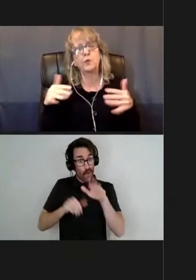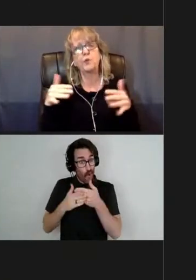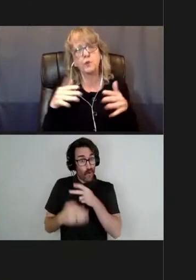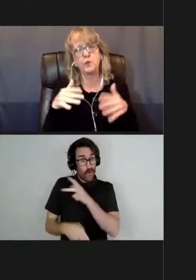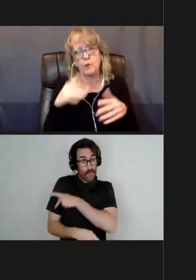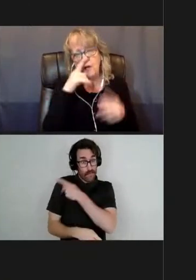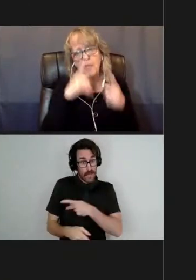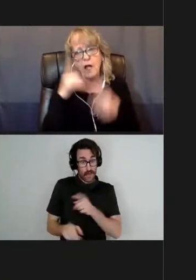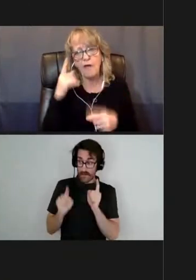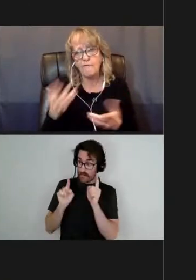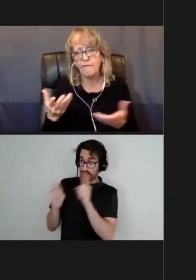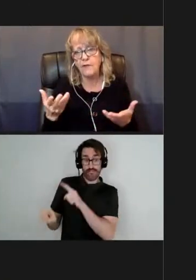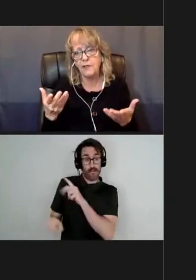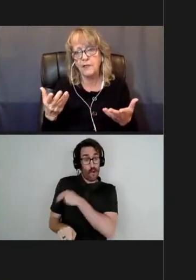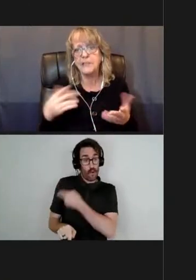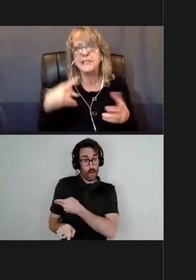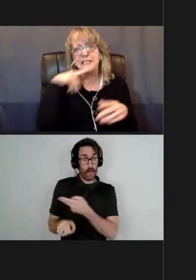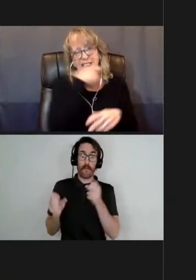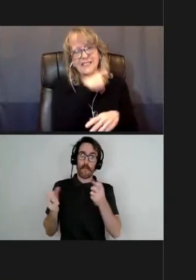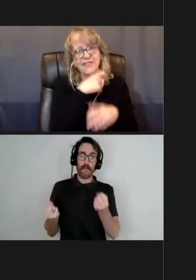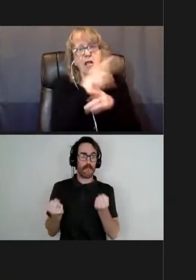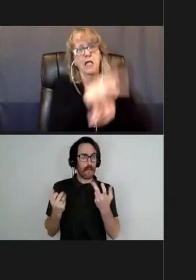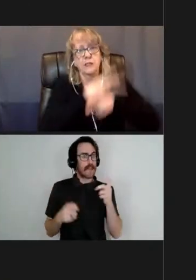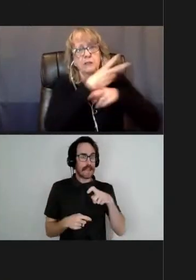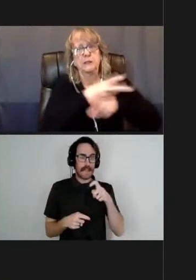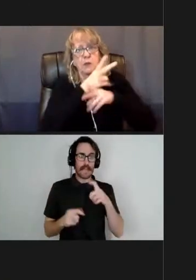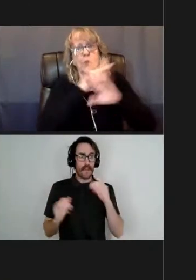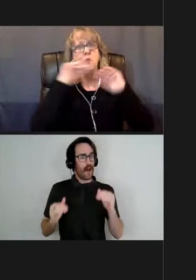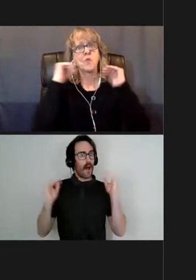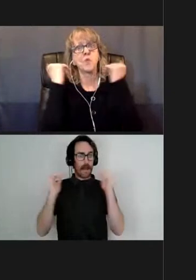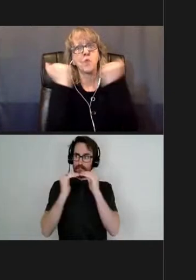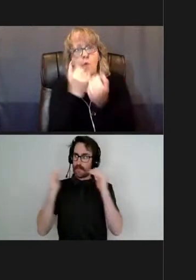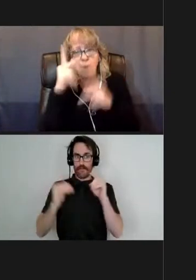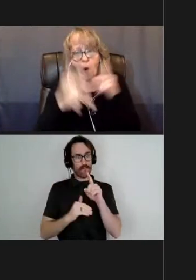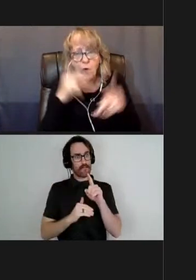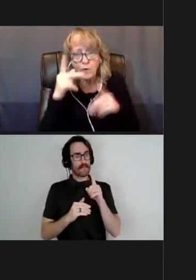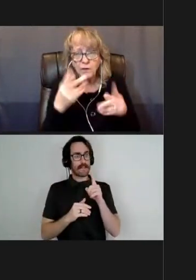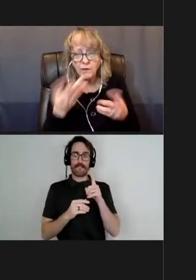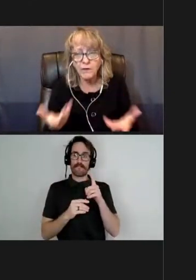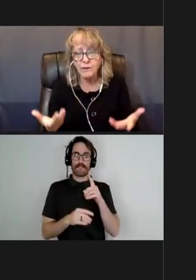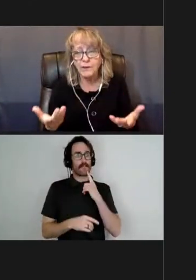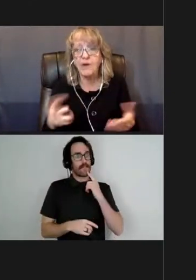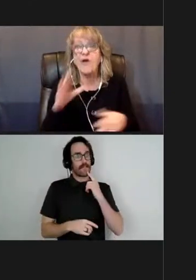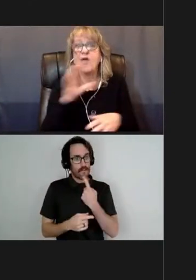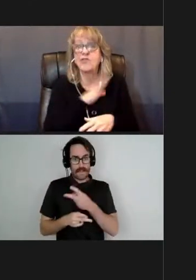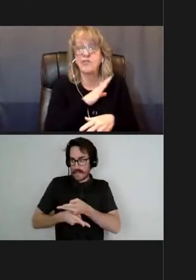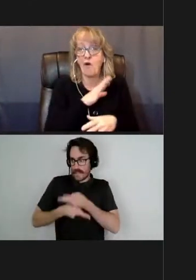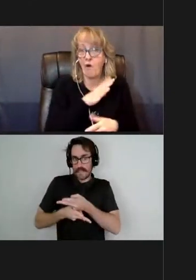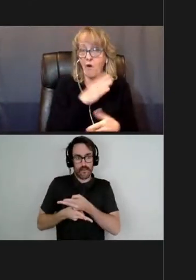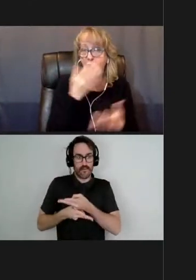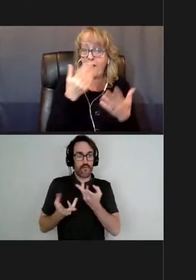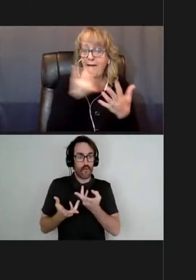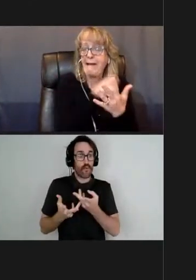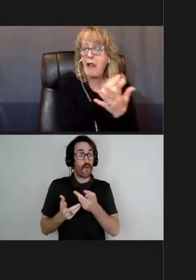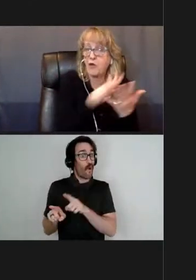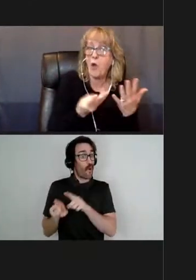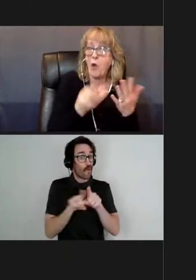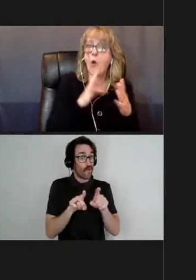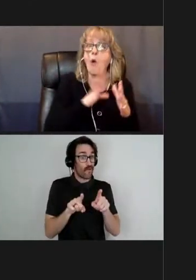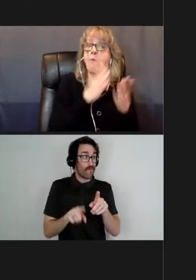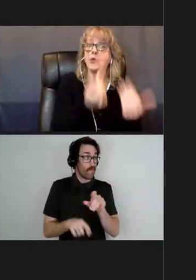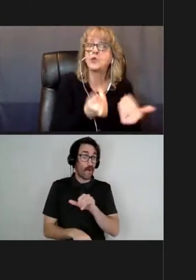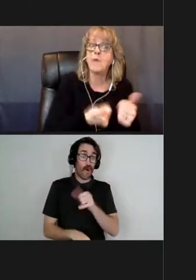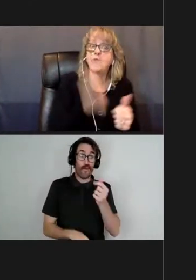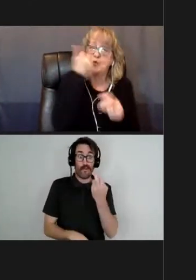patients, many of which would need intensive care level care, as well as all of the other reasons that people need intensive